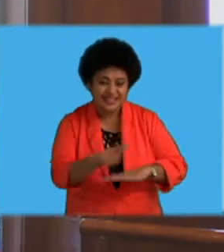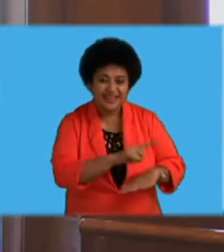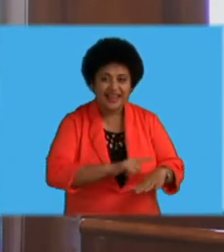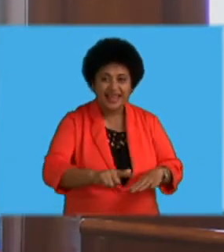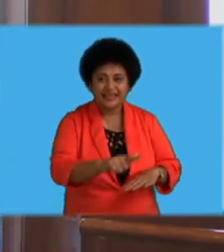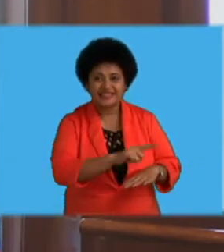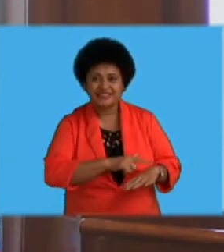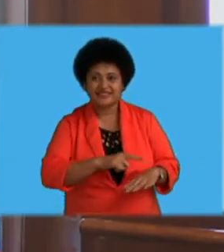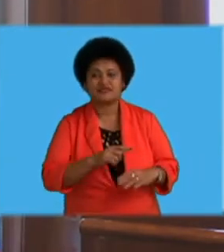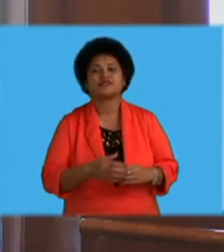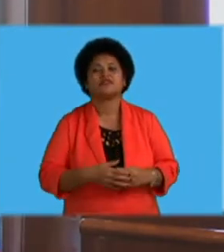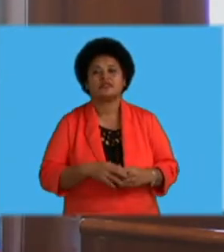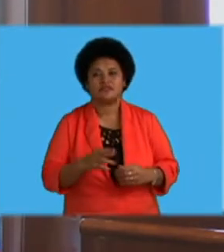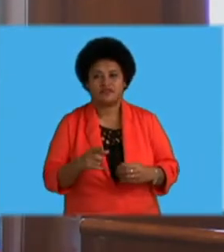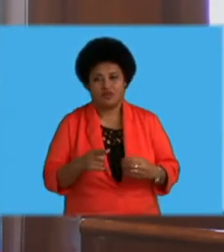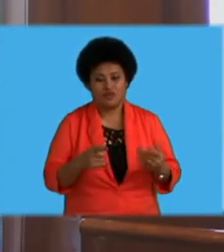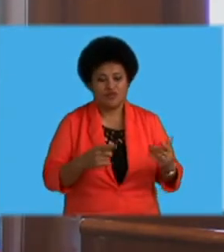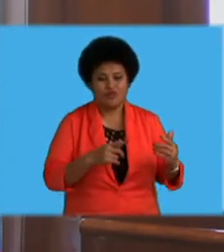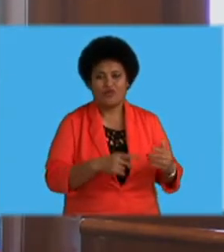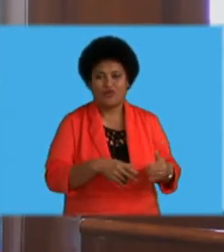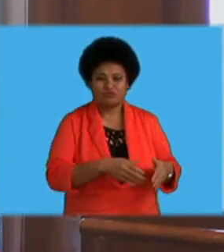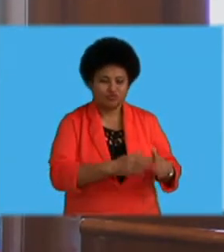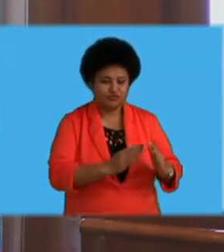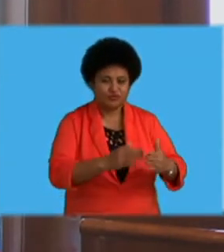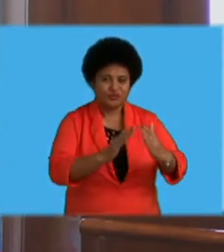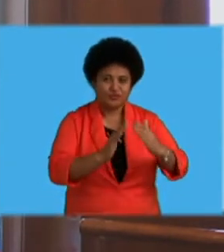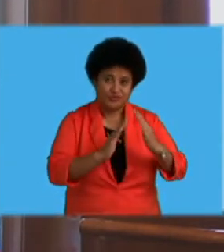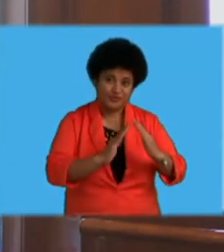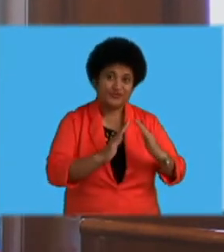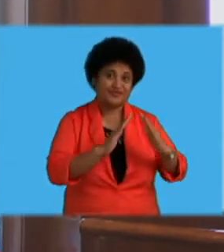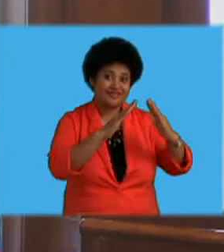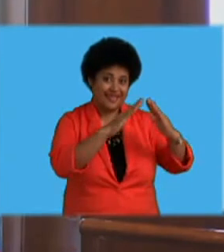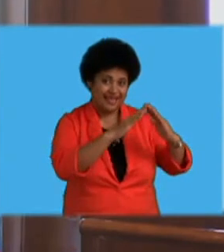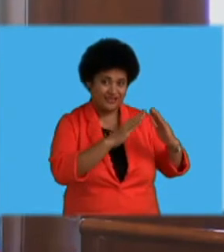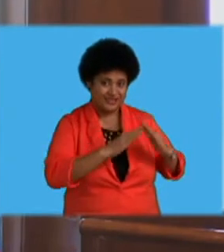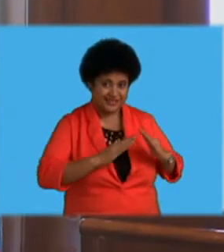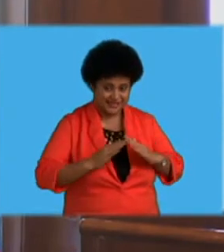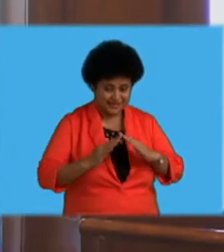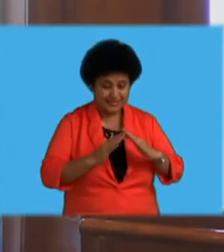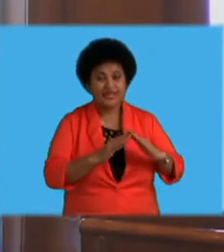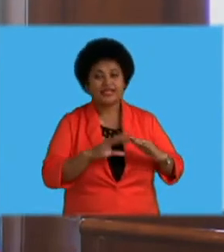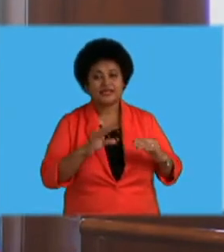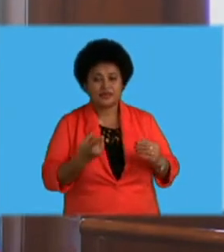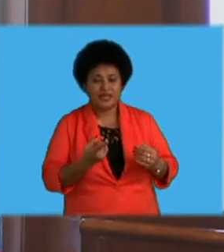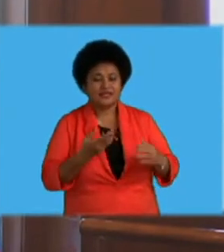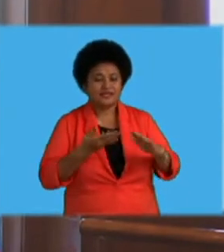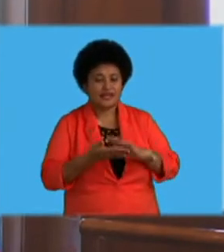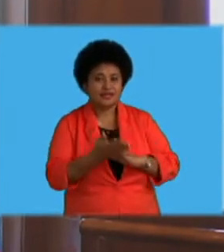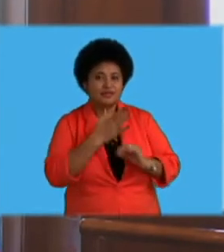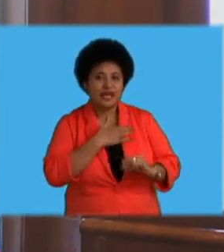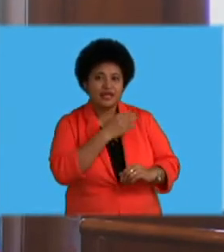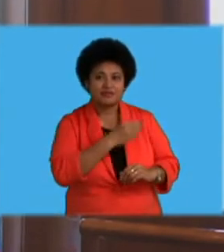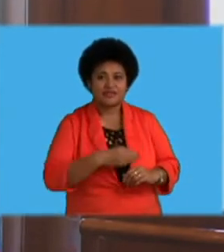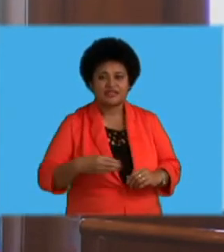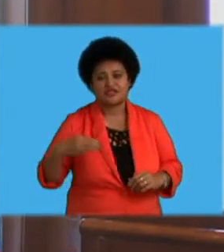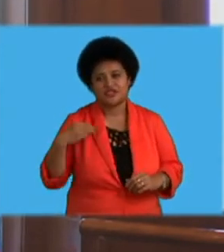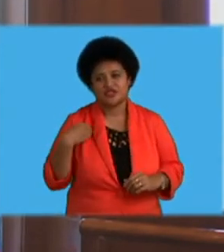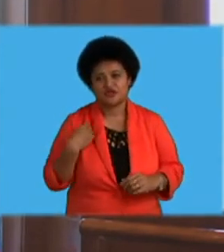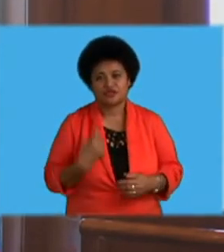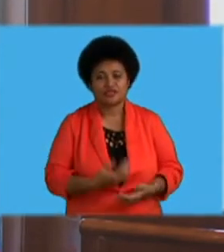tenure for informal settlers. And this is carried out through one of the Department's many roles of cadastral surveys in developing state